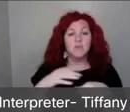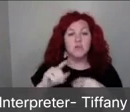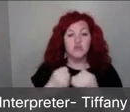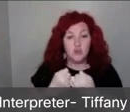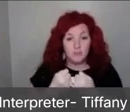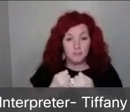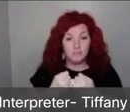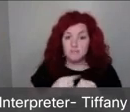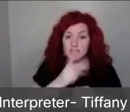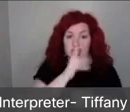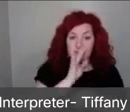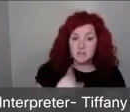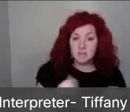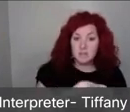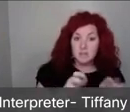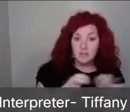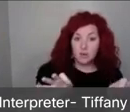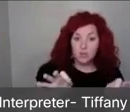language,